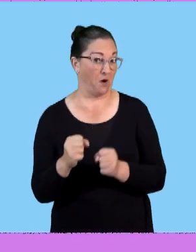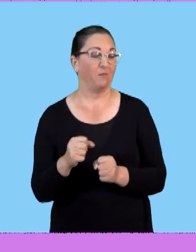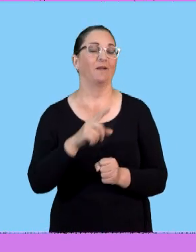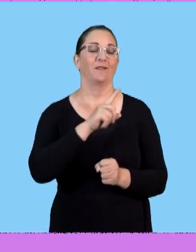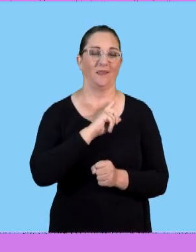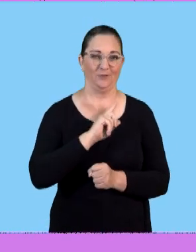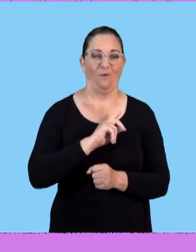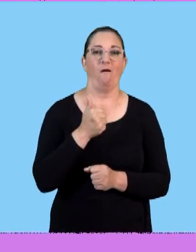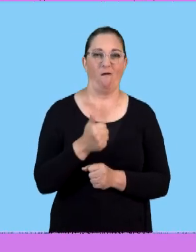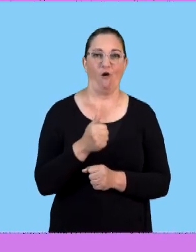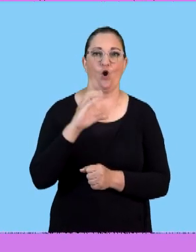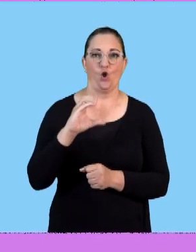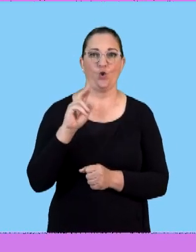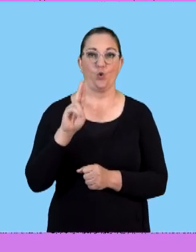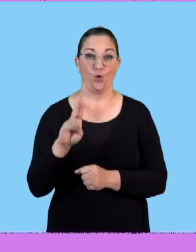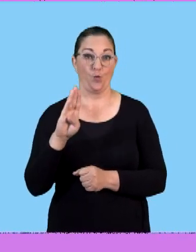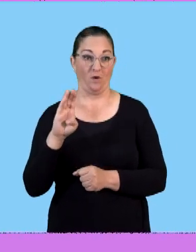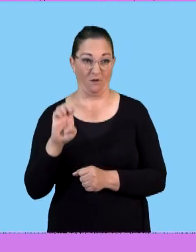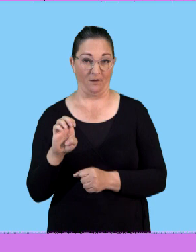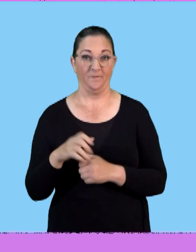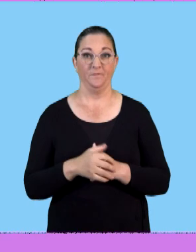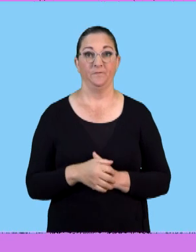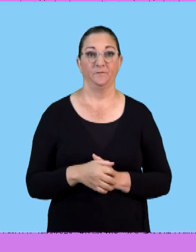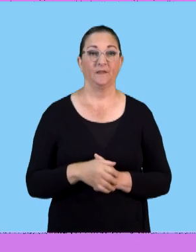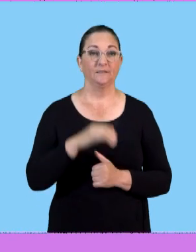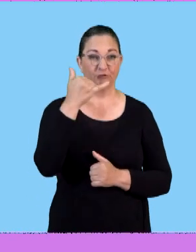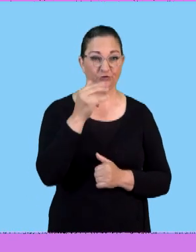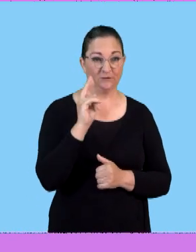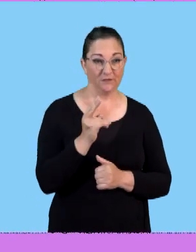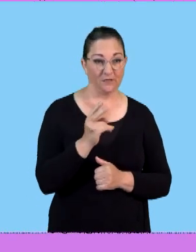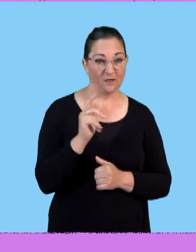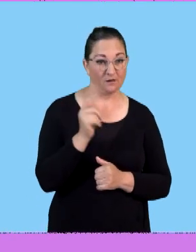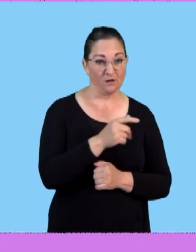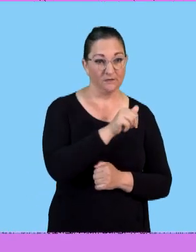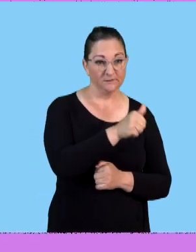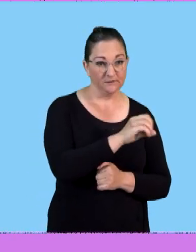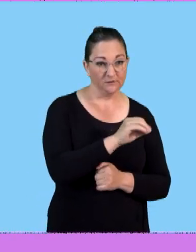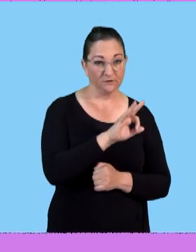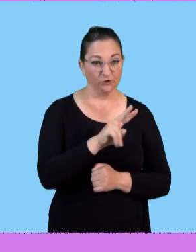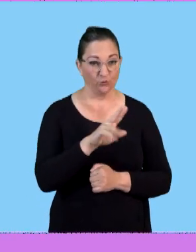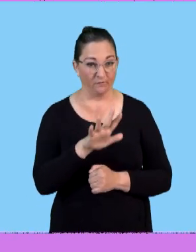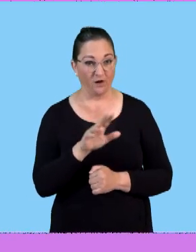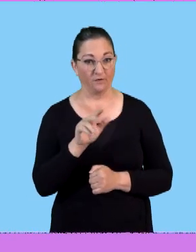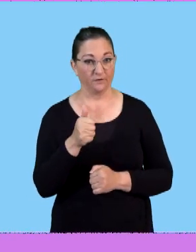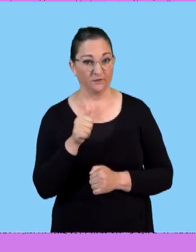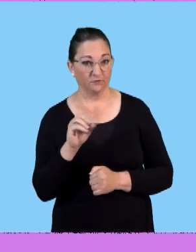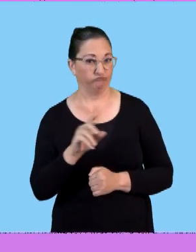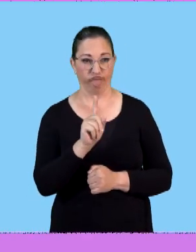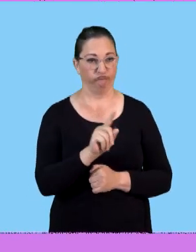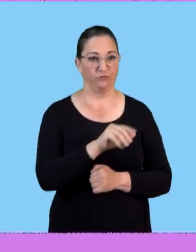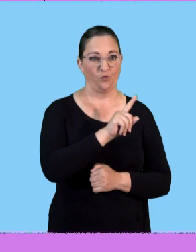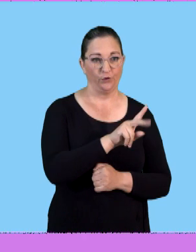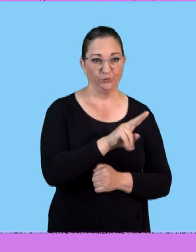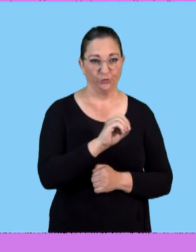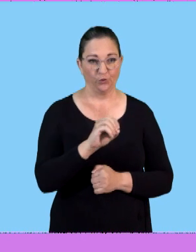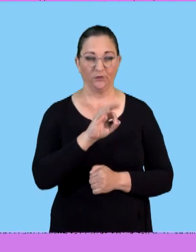that that is indeed a cube. Guys, are we clear? Let's double check the others. 600 by 325 by 600,